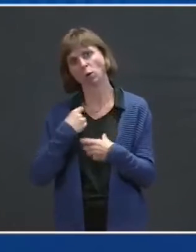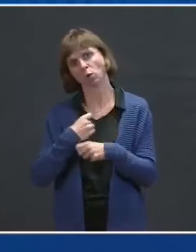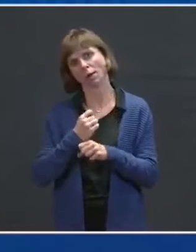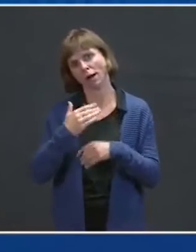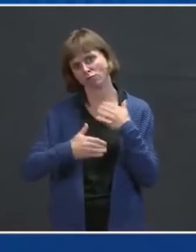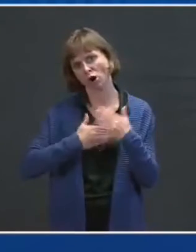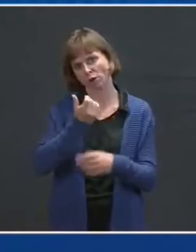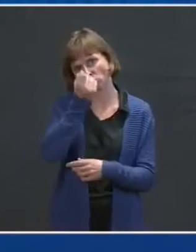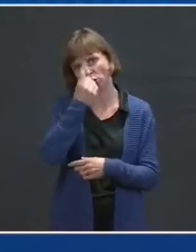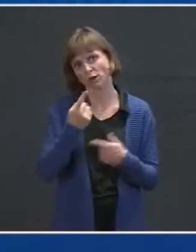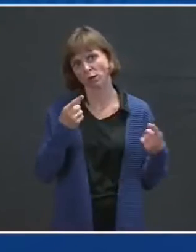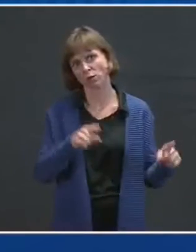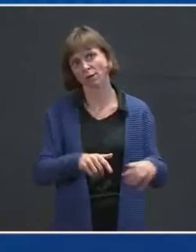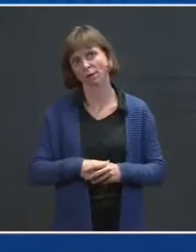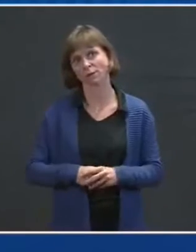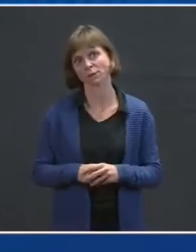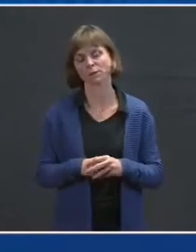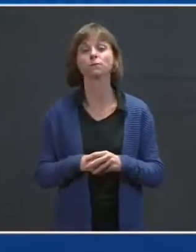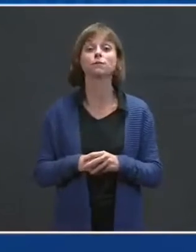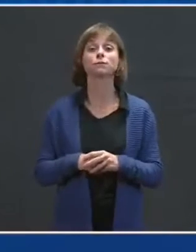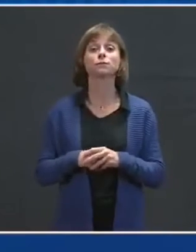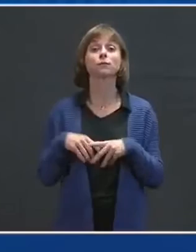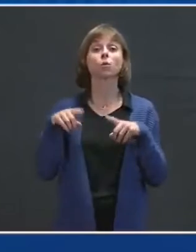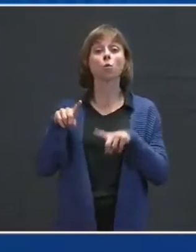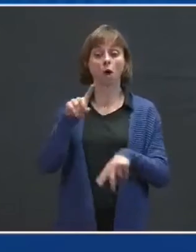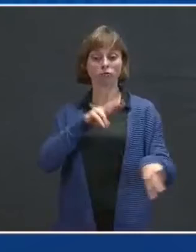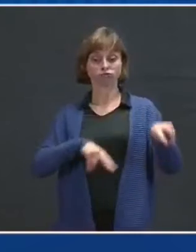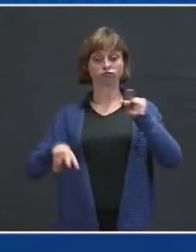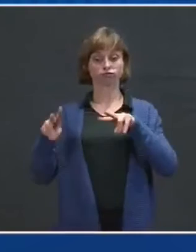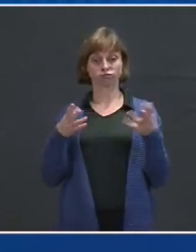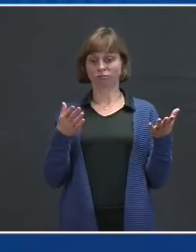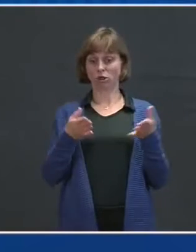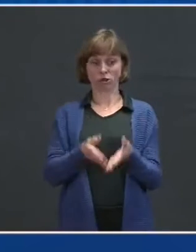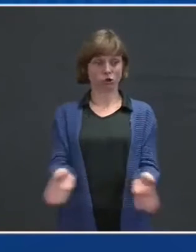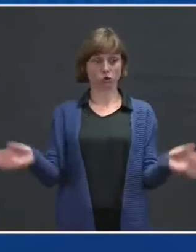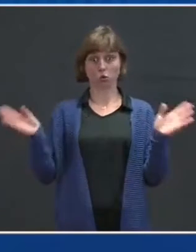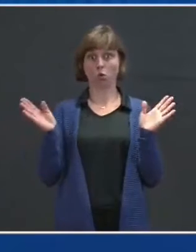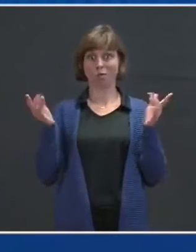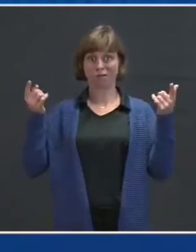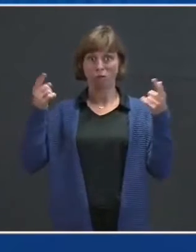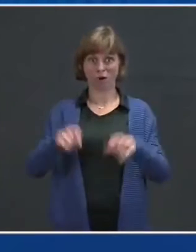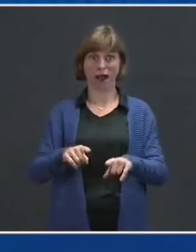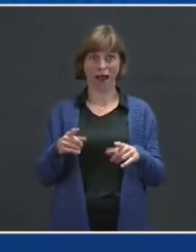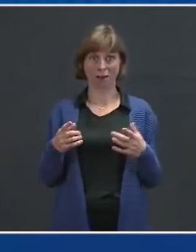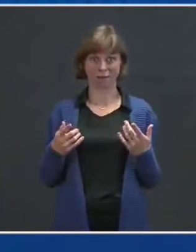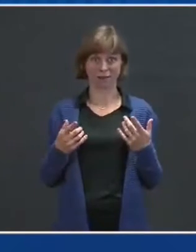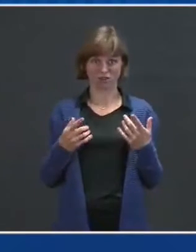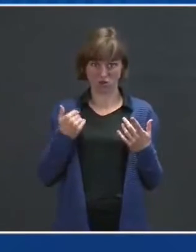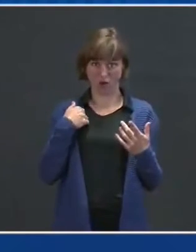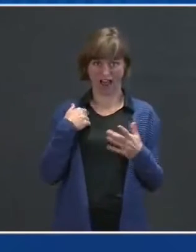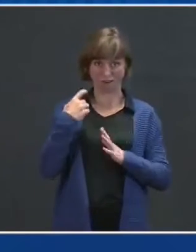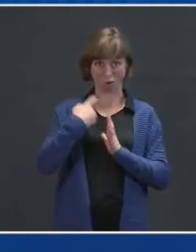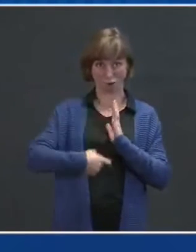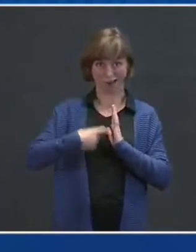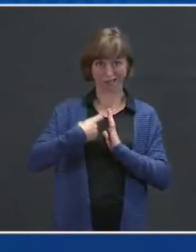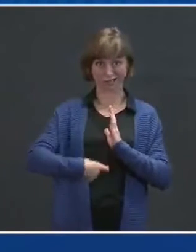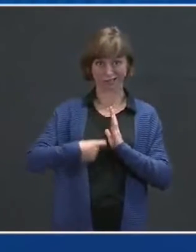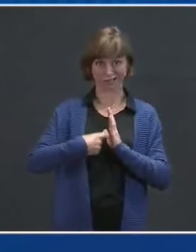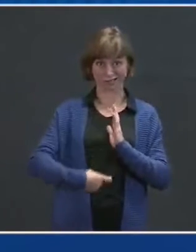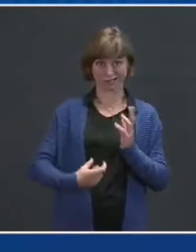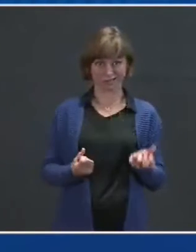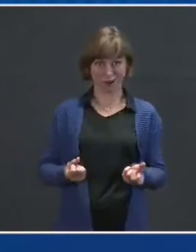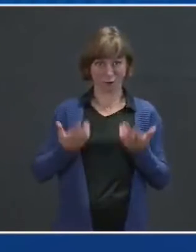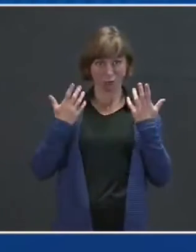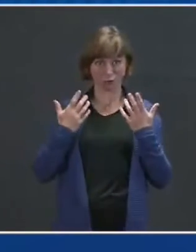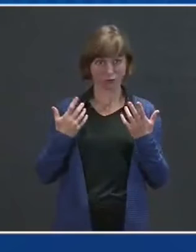understanding it. Mary? As you look at the scope and the scale of this, do you have a price tag or a sense of a price tag that could begin to